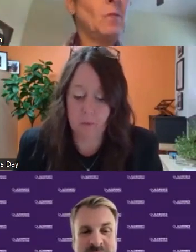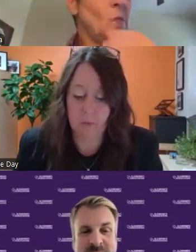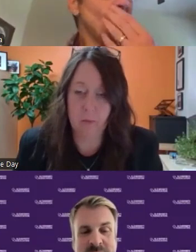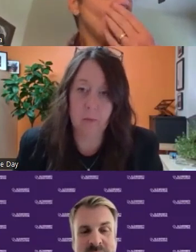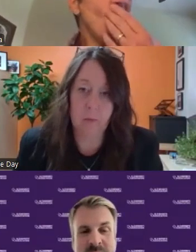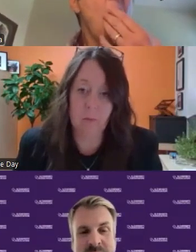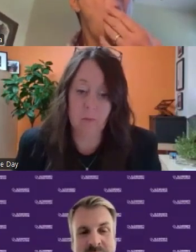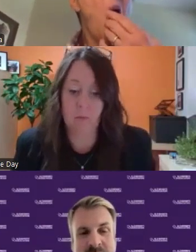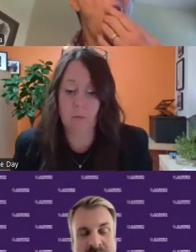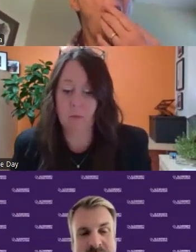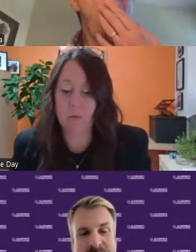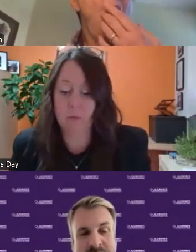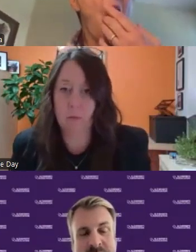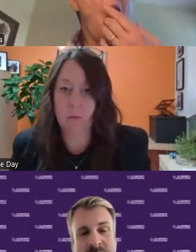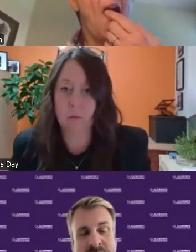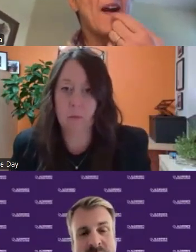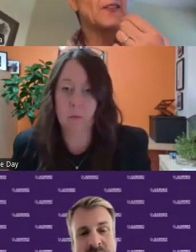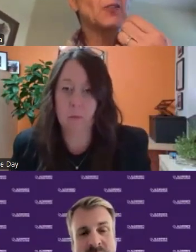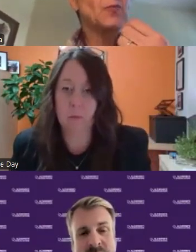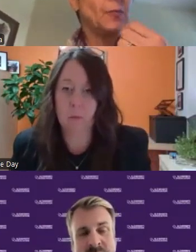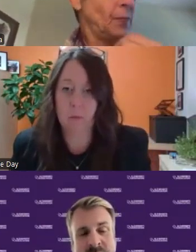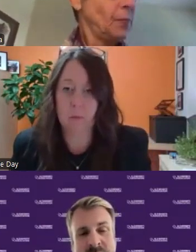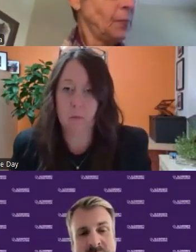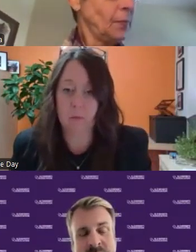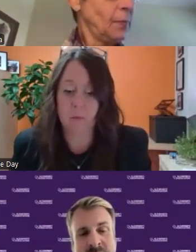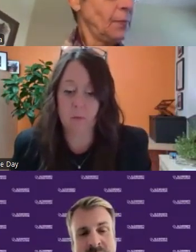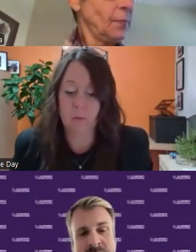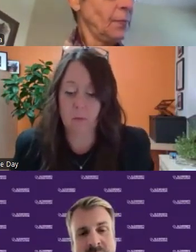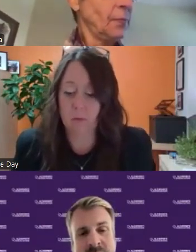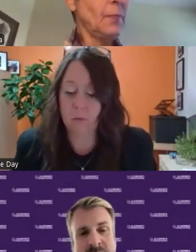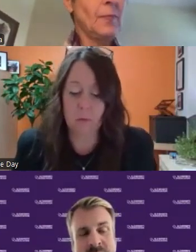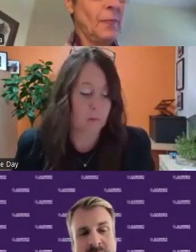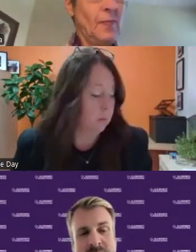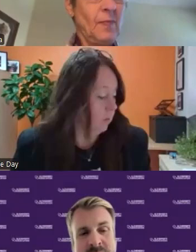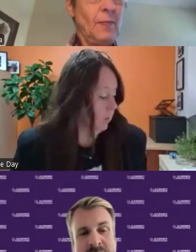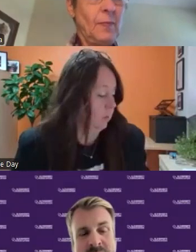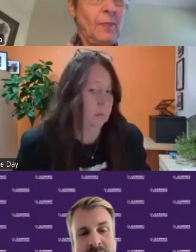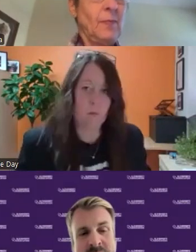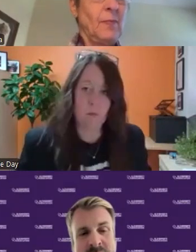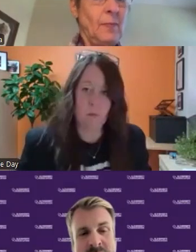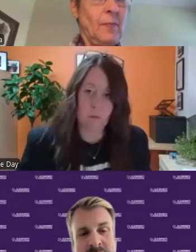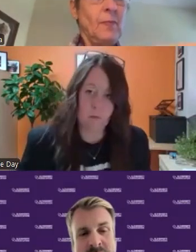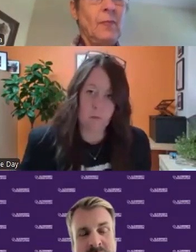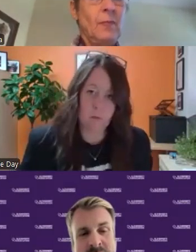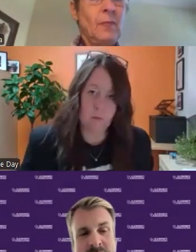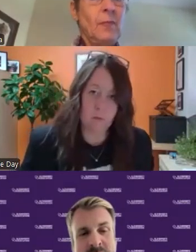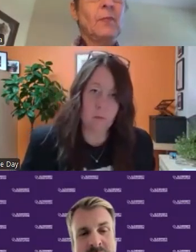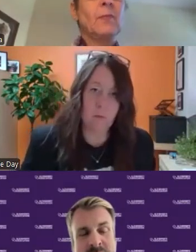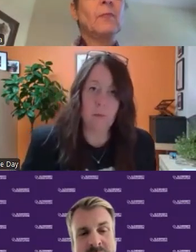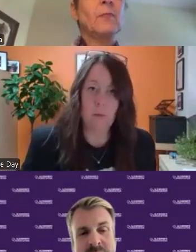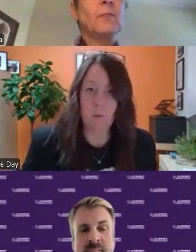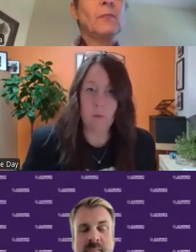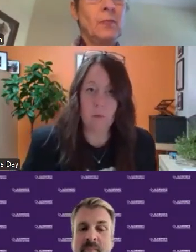my understanding is, I hope I'm not jinxing anything just by even saying it, but my understanding is that tax receipts coming in are